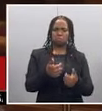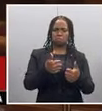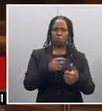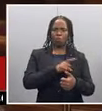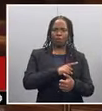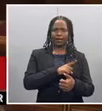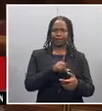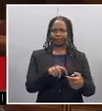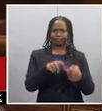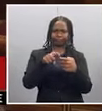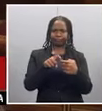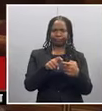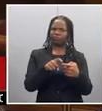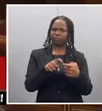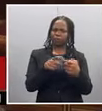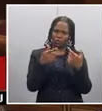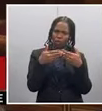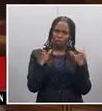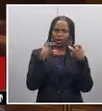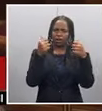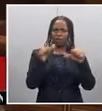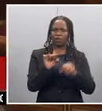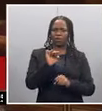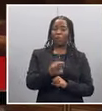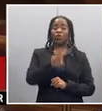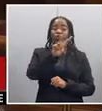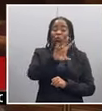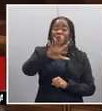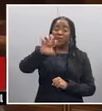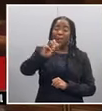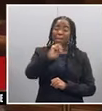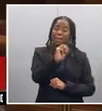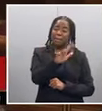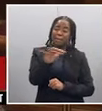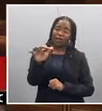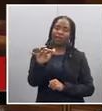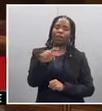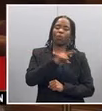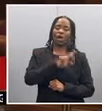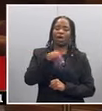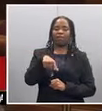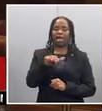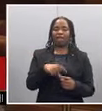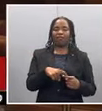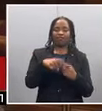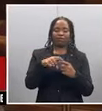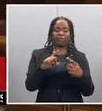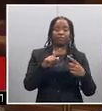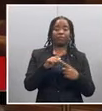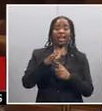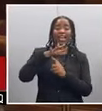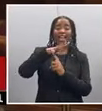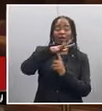restraining order on an estimated 250 million rand in assets, among them a helicopter,